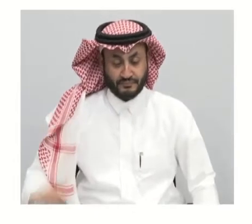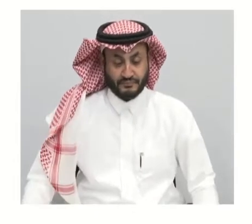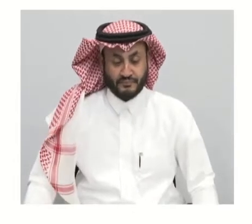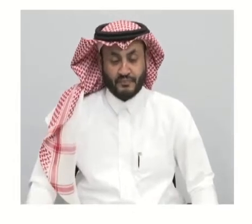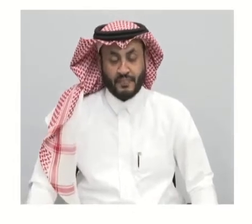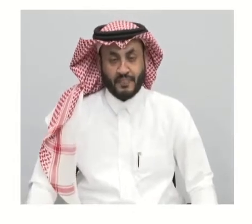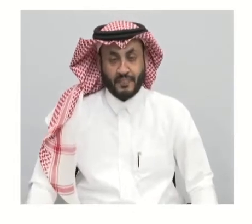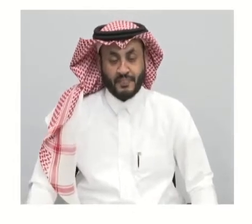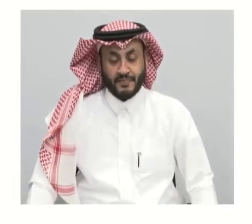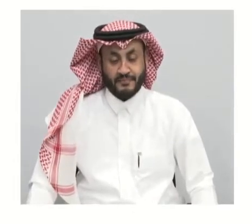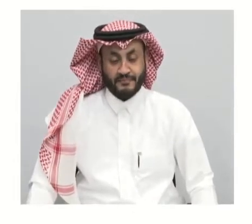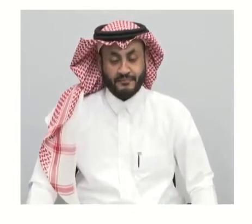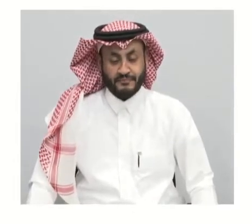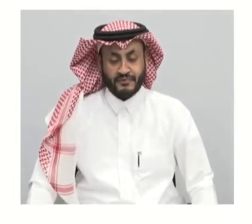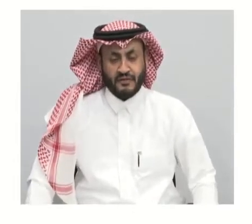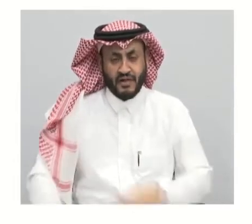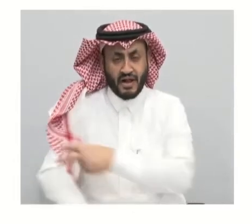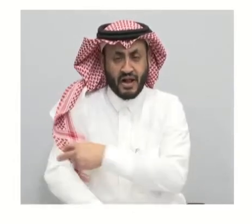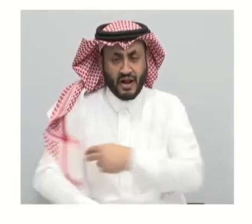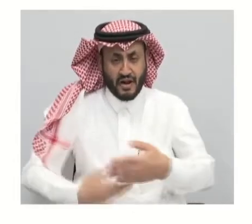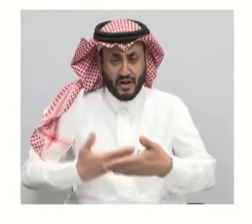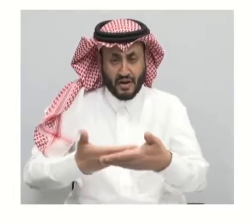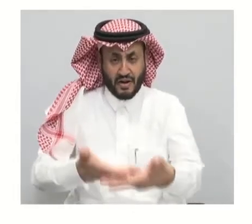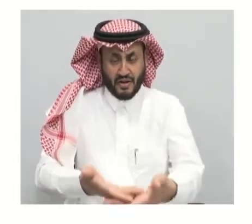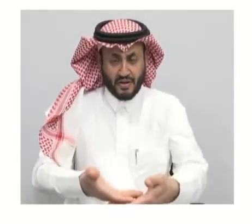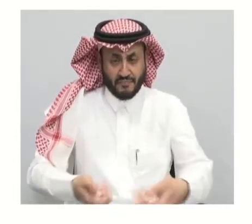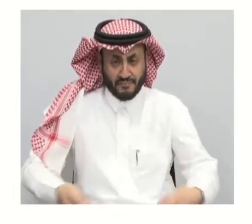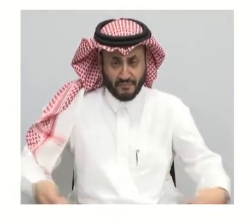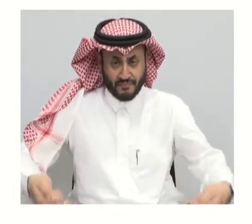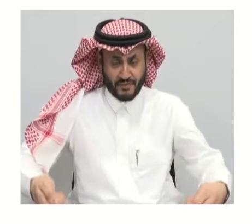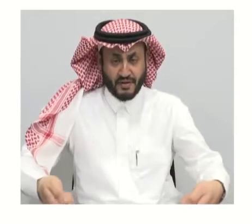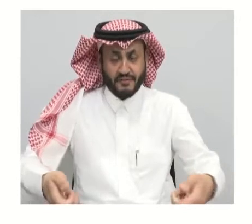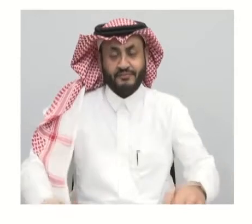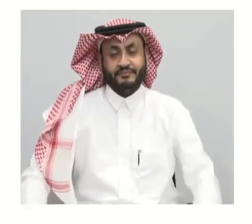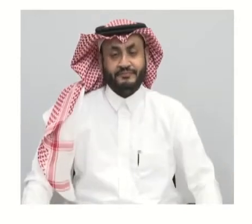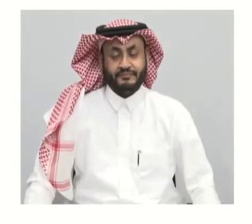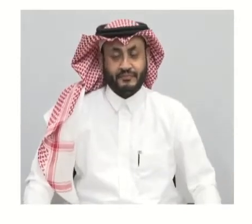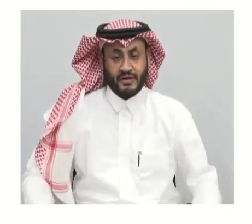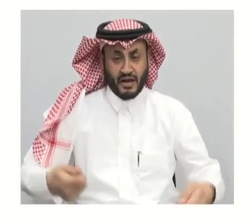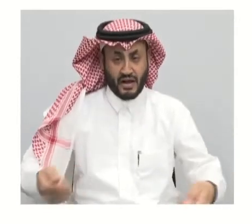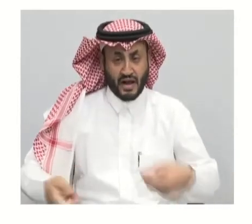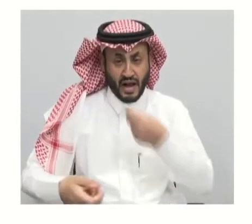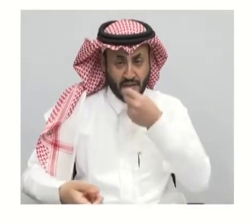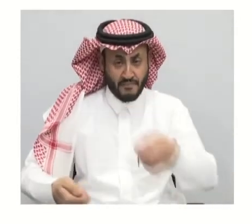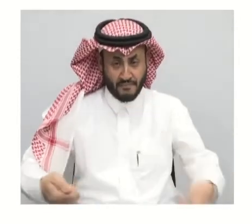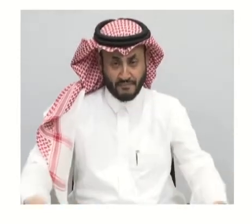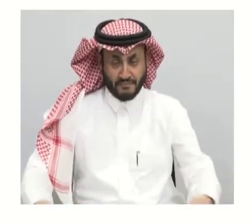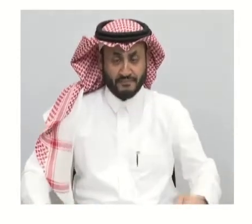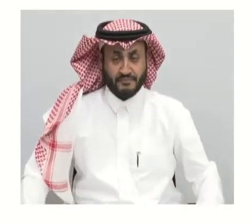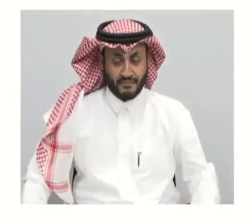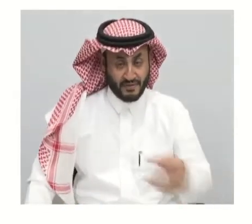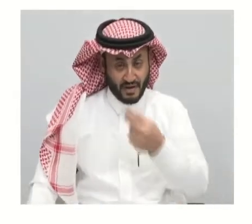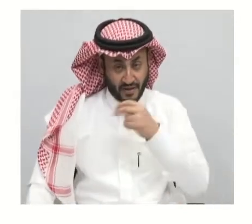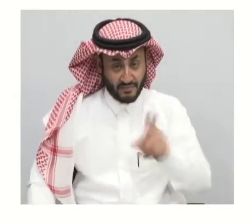a conversation, the waiter who is carrying the tray. We have a waiter who's carrying the food and the other man is eating,